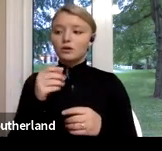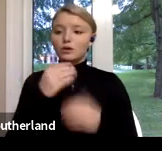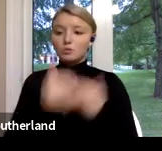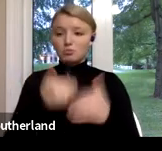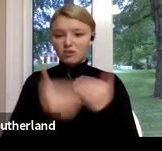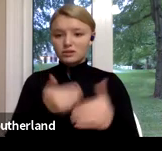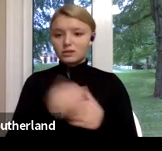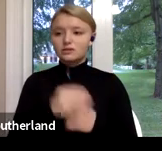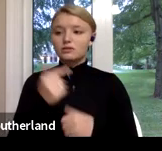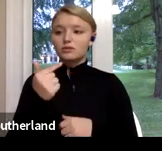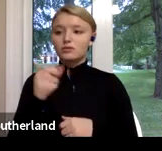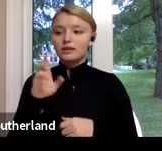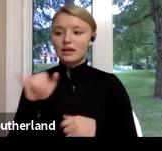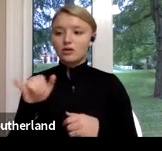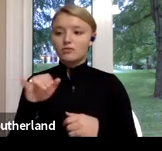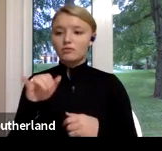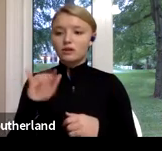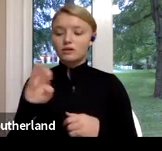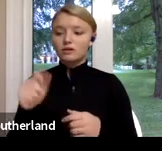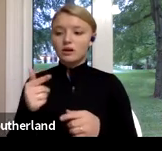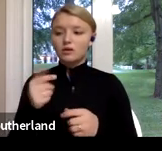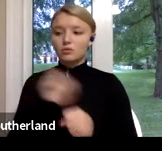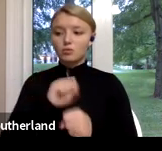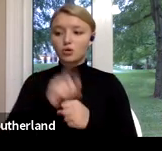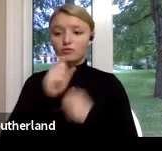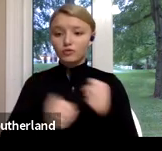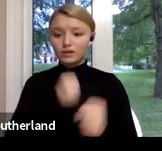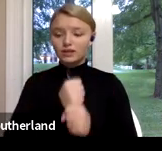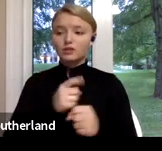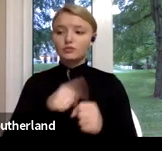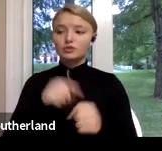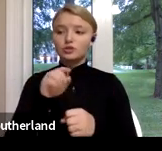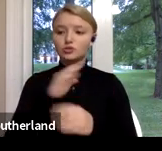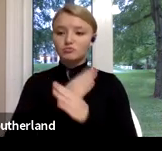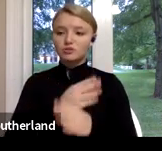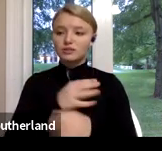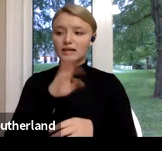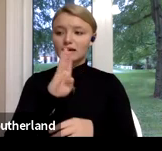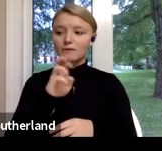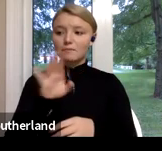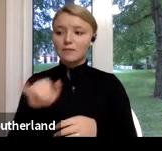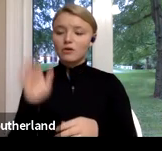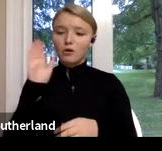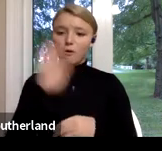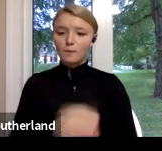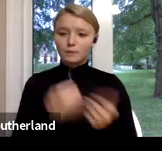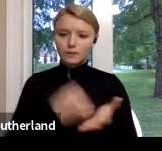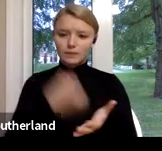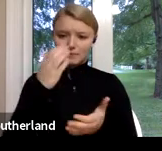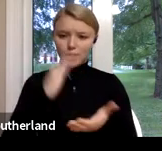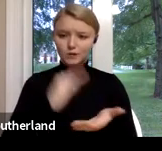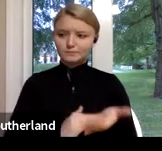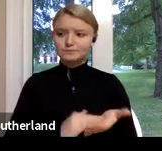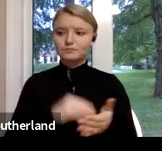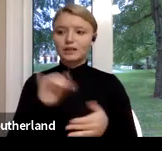the berry all the way to the bottle so that we don't lose any of the benefits. We get the full benefits, just like we were eating a fresh